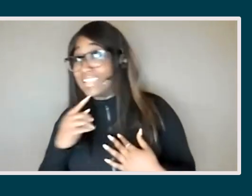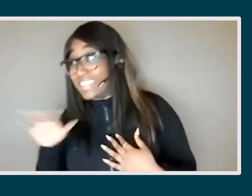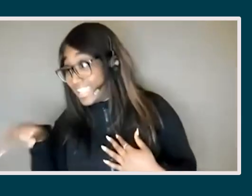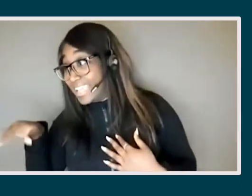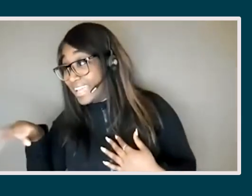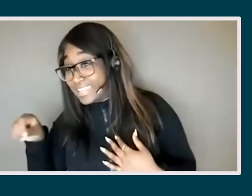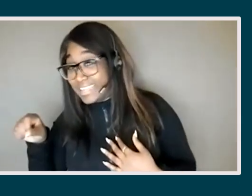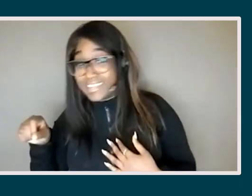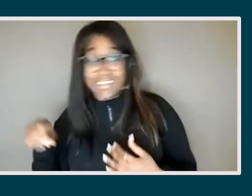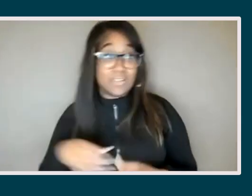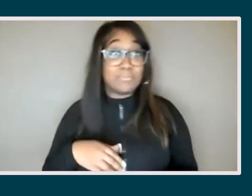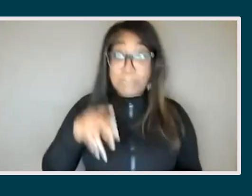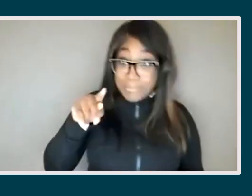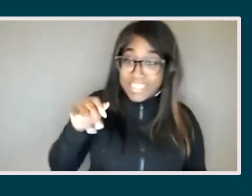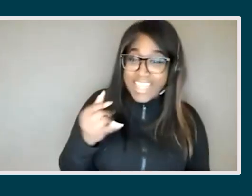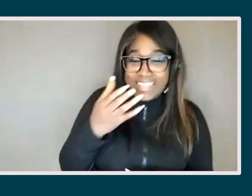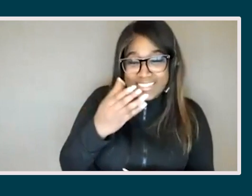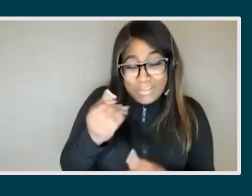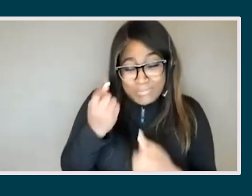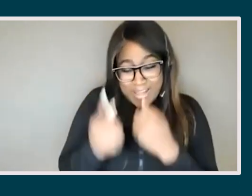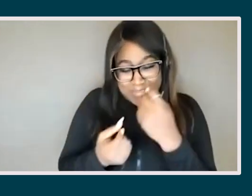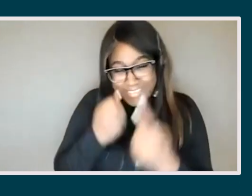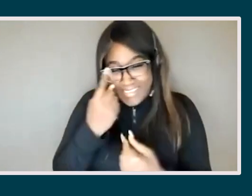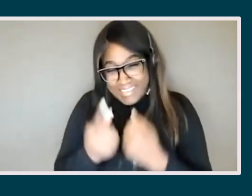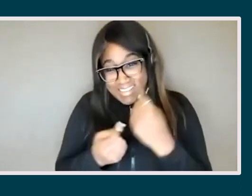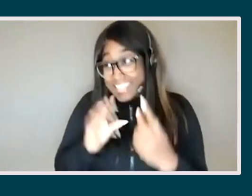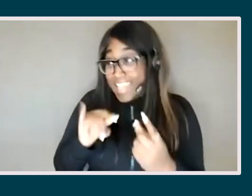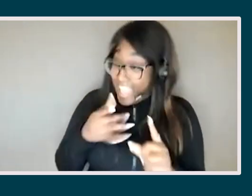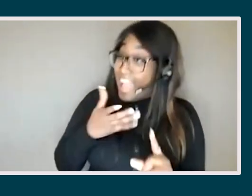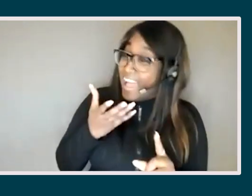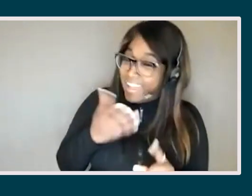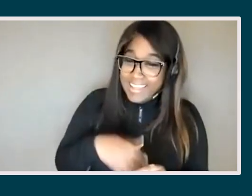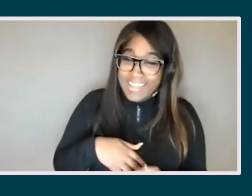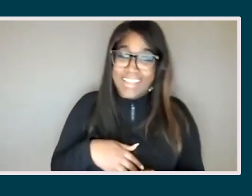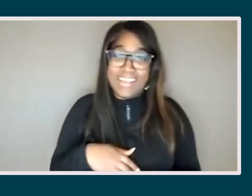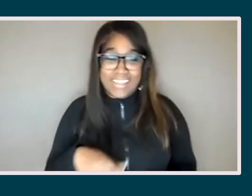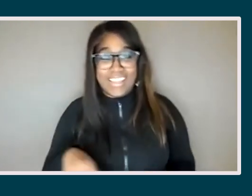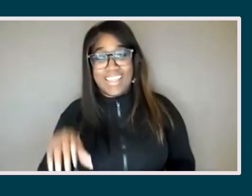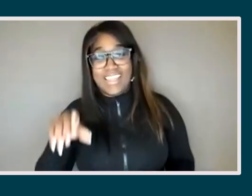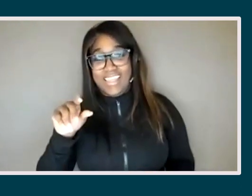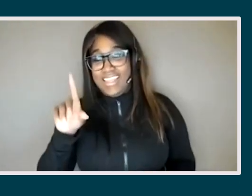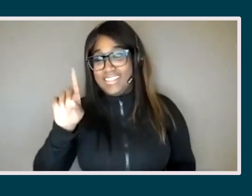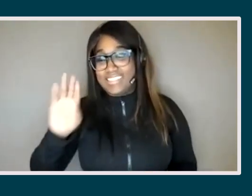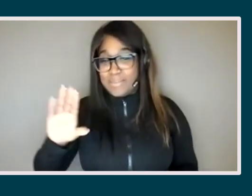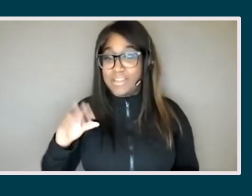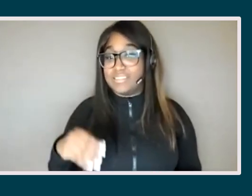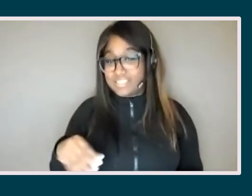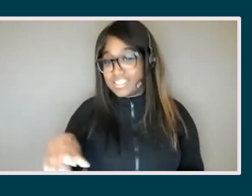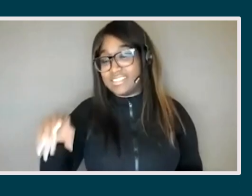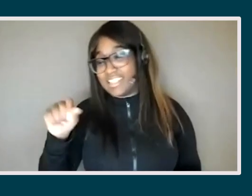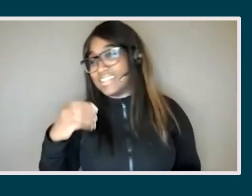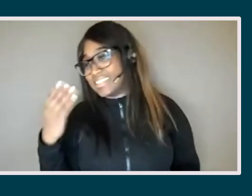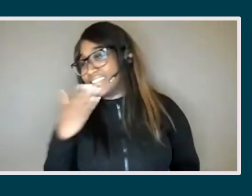cute. But peaches and popcorn, though. They're like, thank Taylor later, Laura.